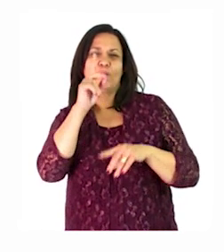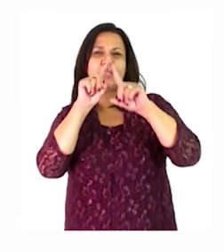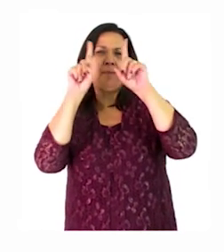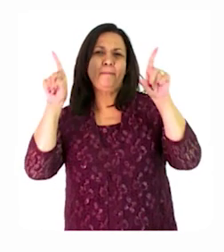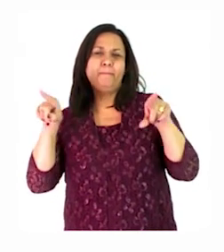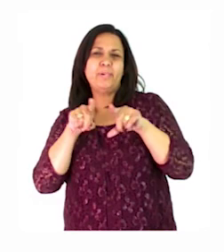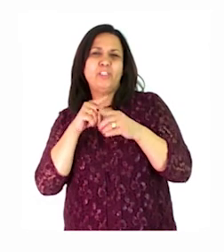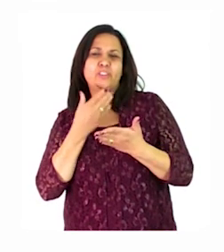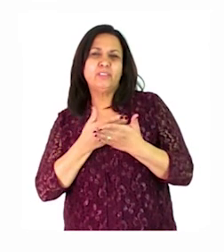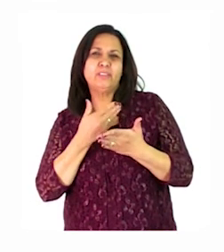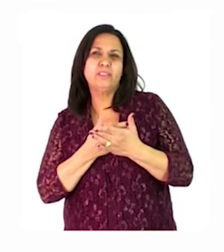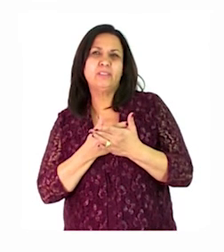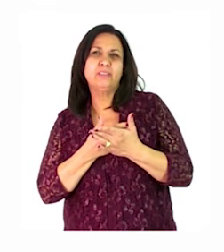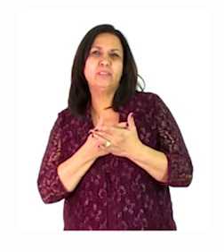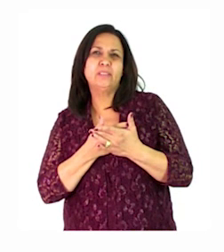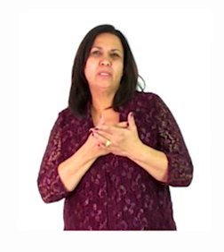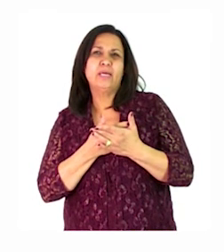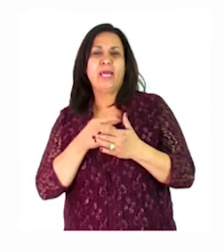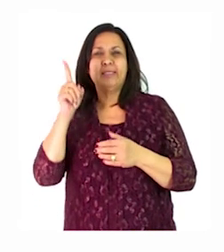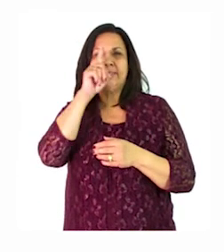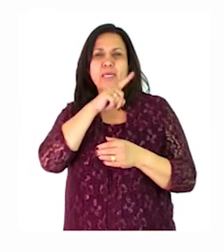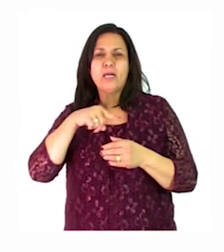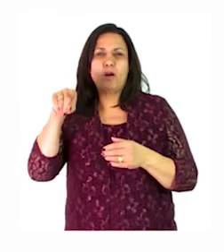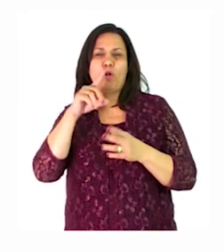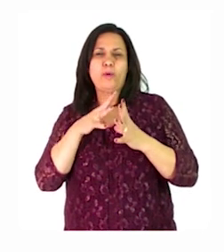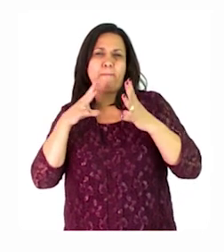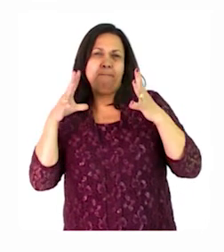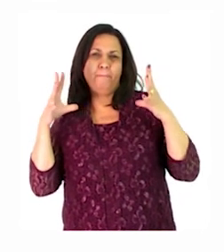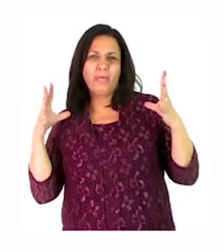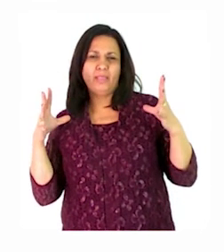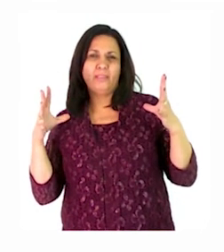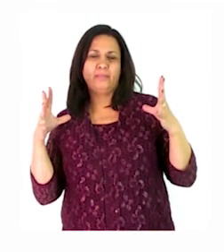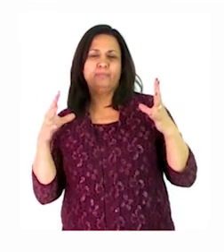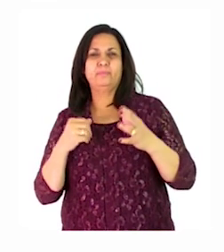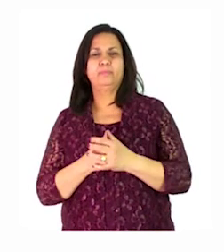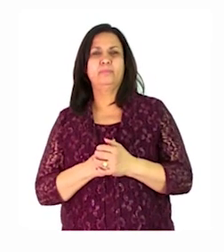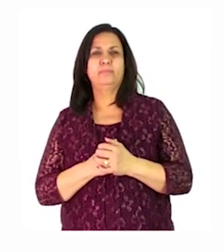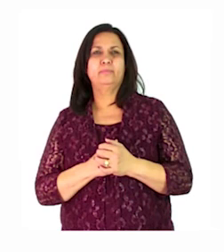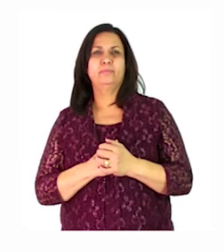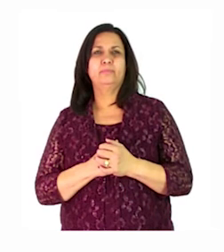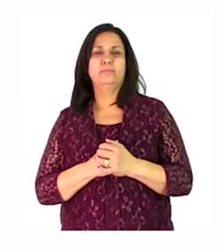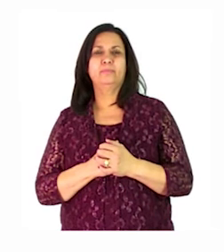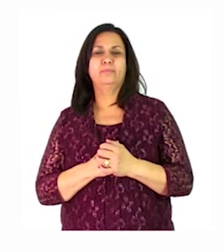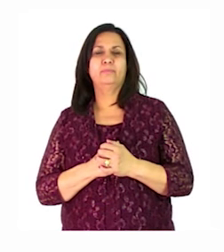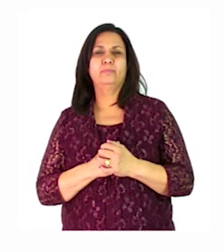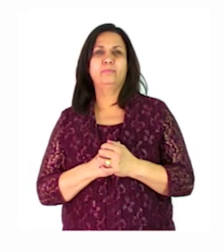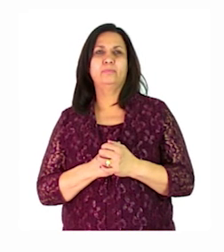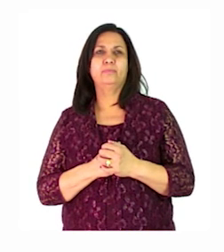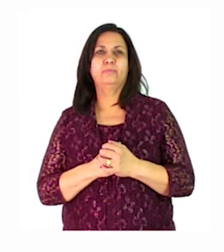and circle all the big things. I would like to explain to you what big